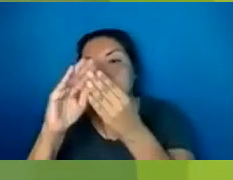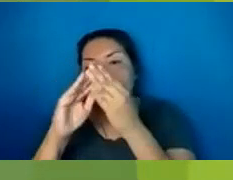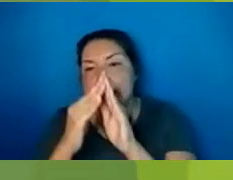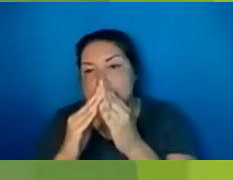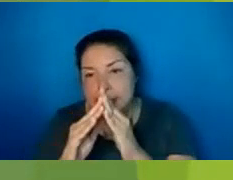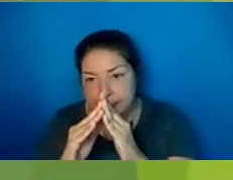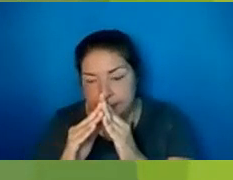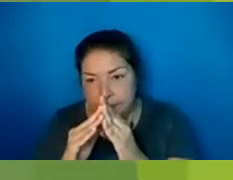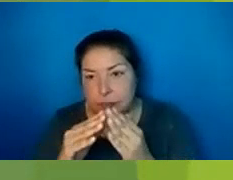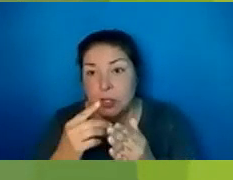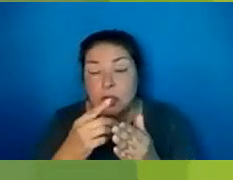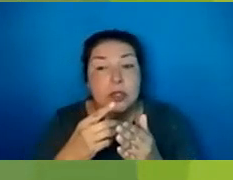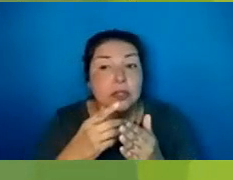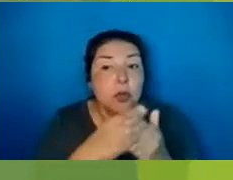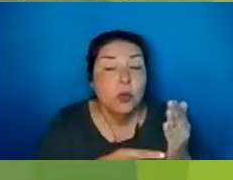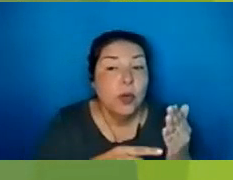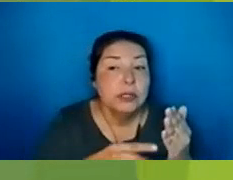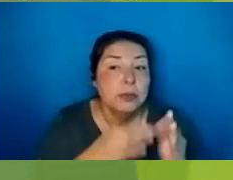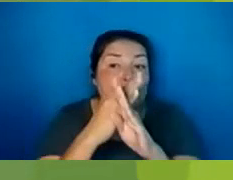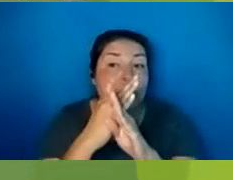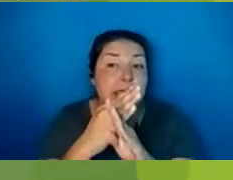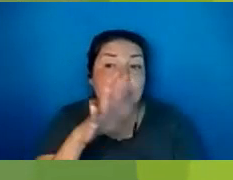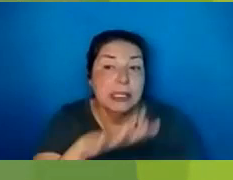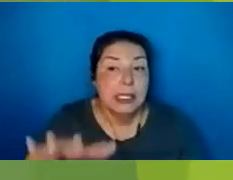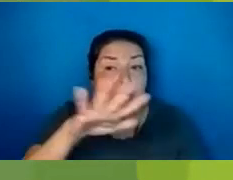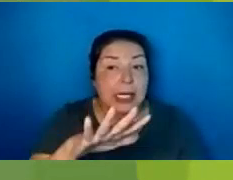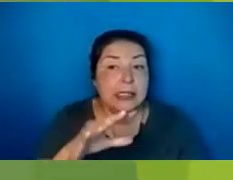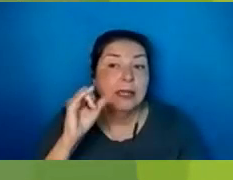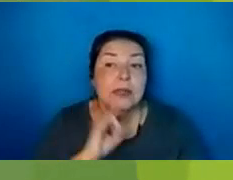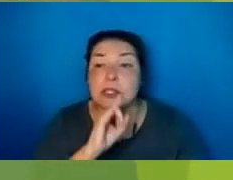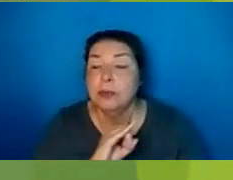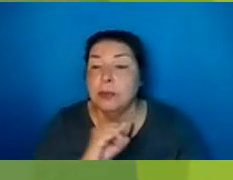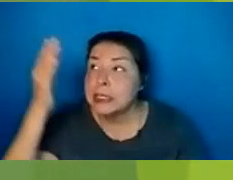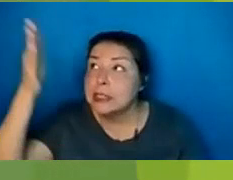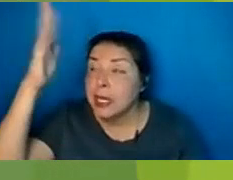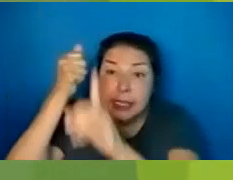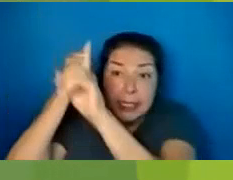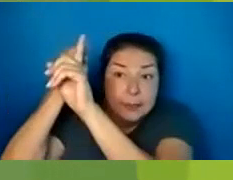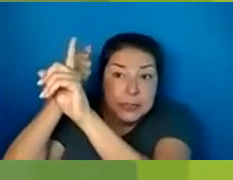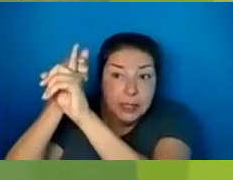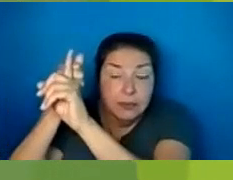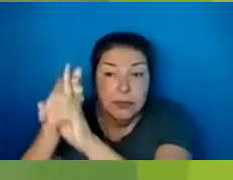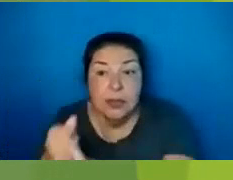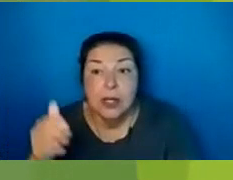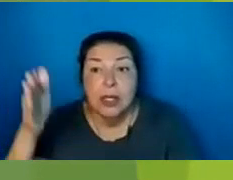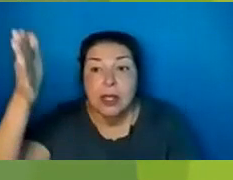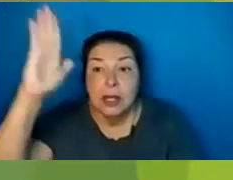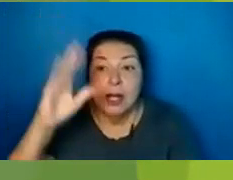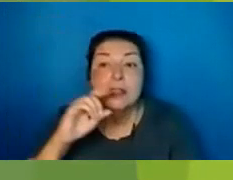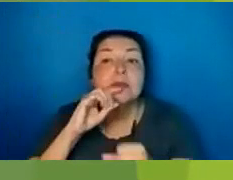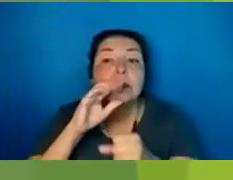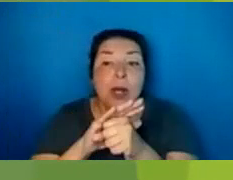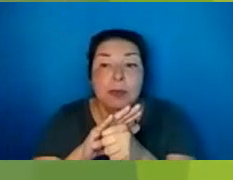What has been protecting the land of Israel? And that has been God himself. God's covenant with his